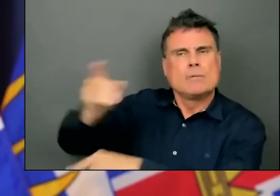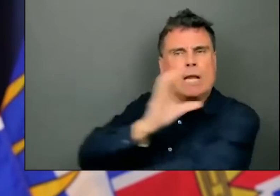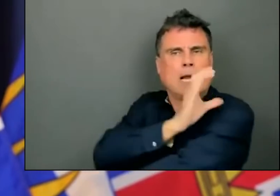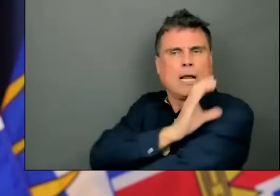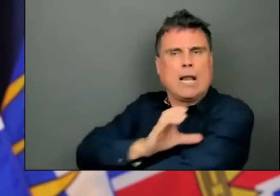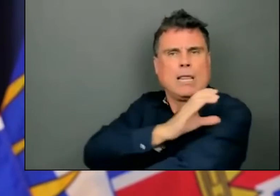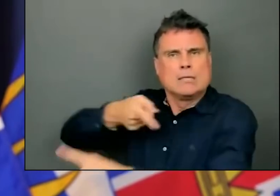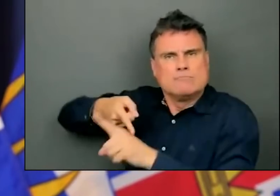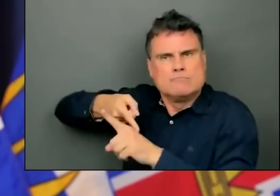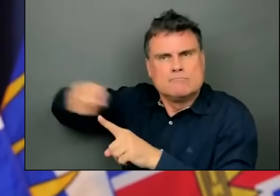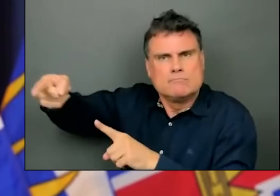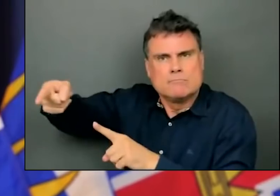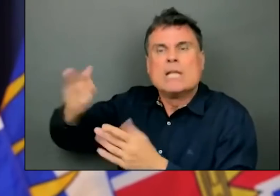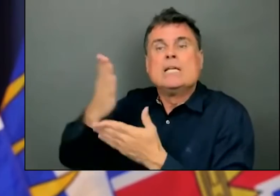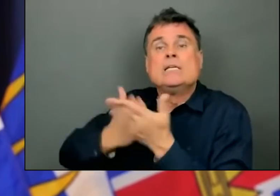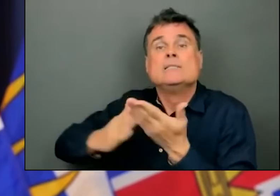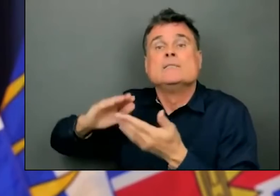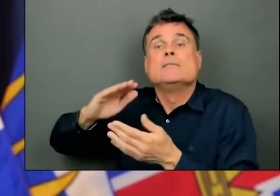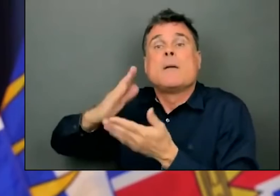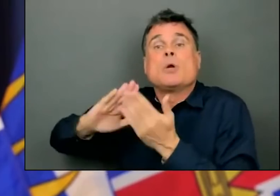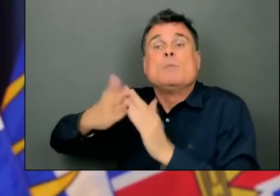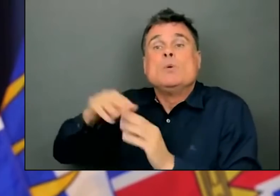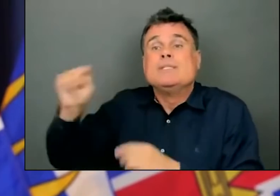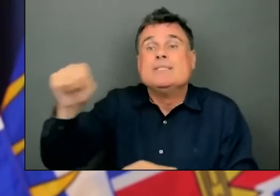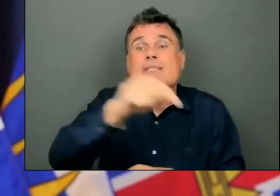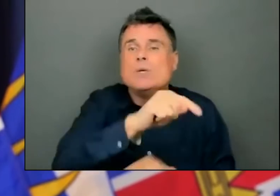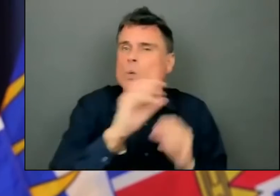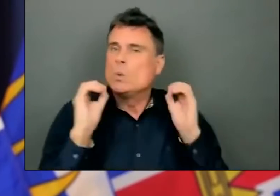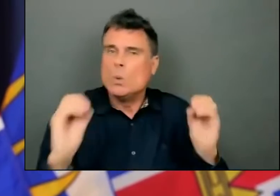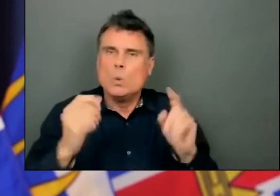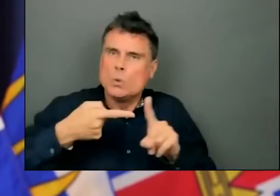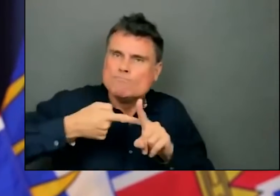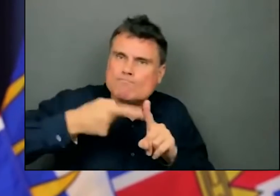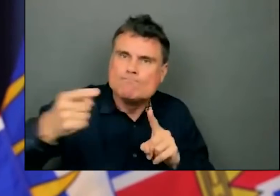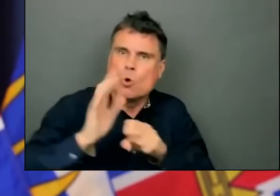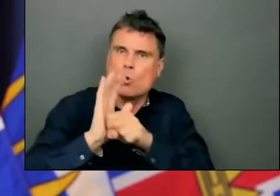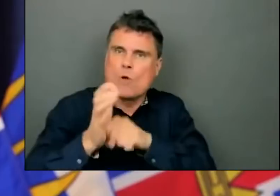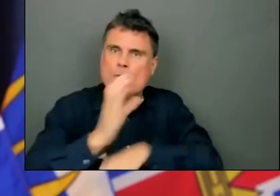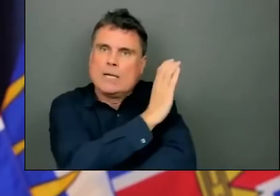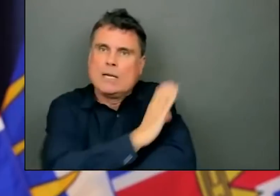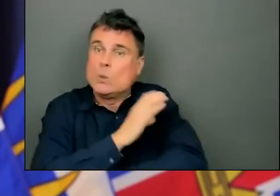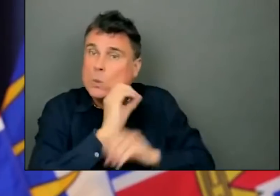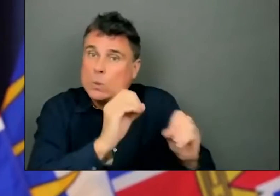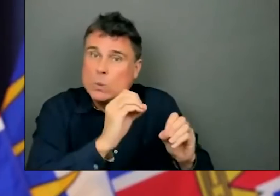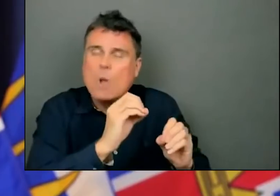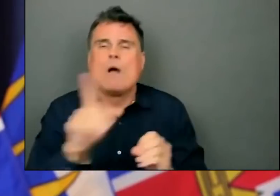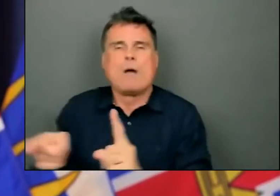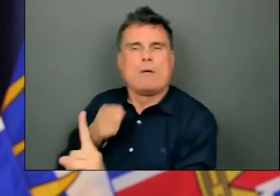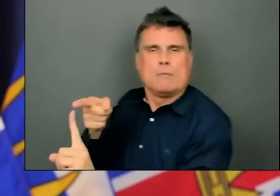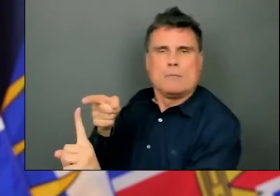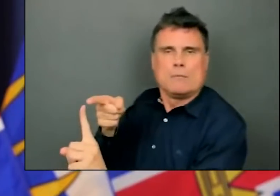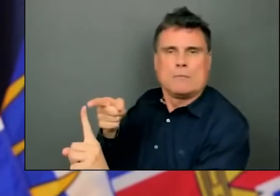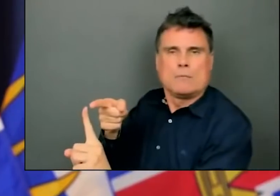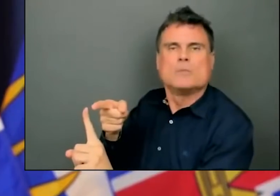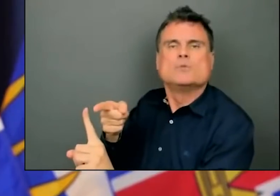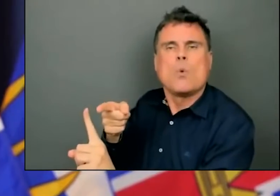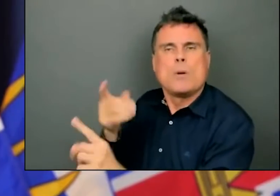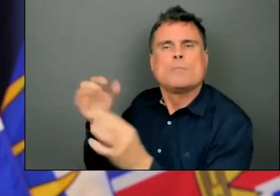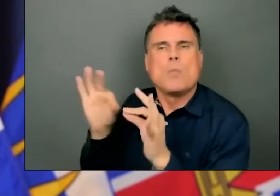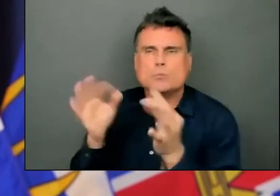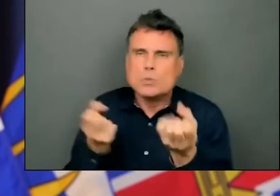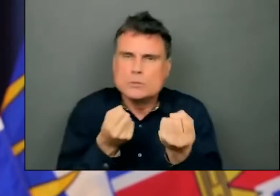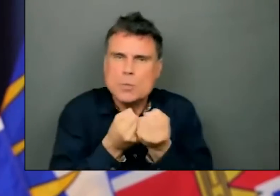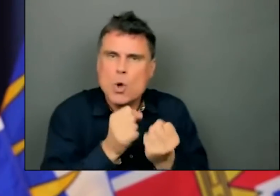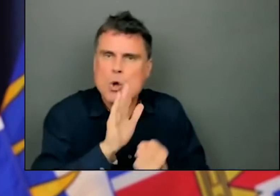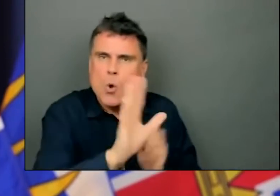are designed to be a hub and spoke so they can support your family physician in your community in supporting you as well. And part